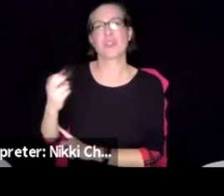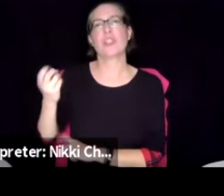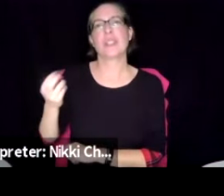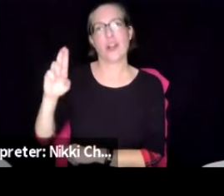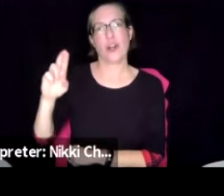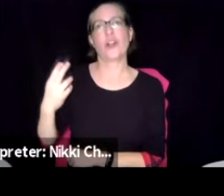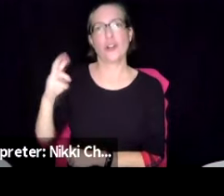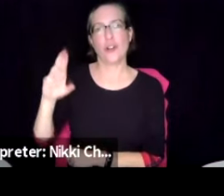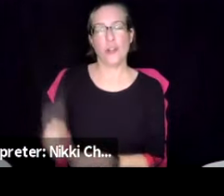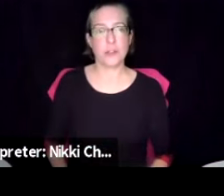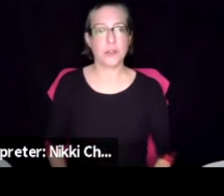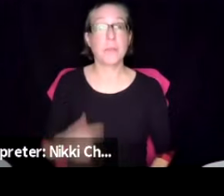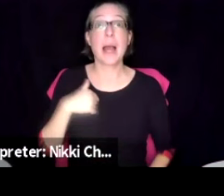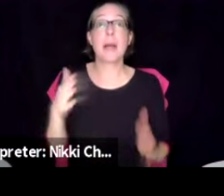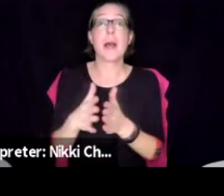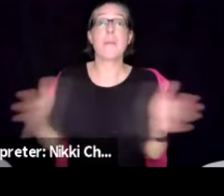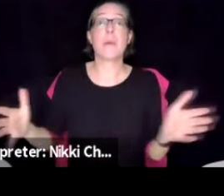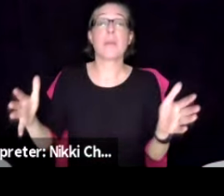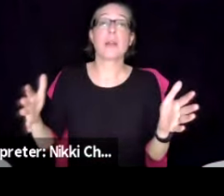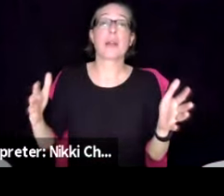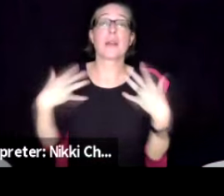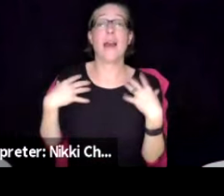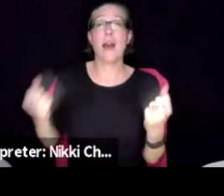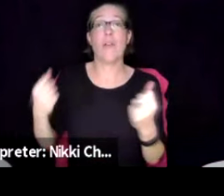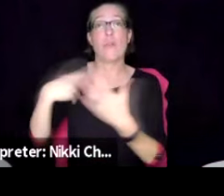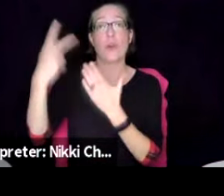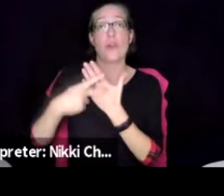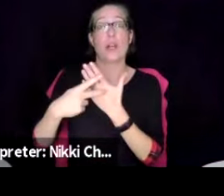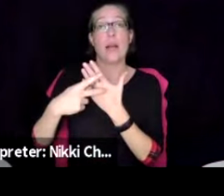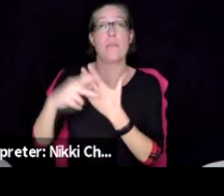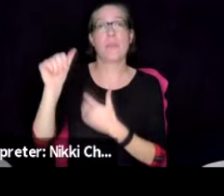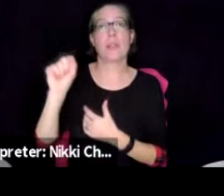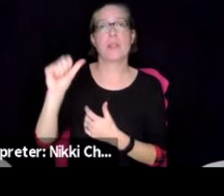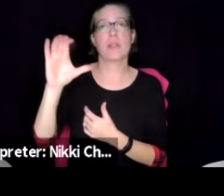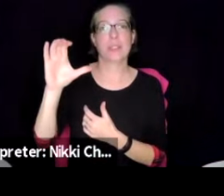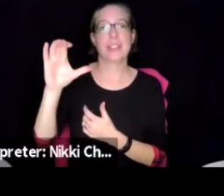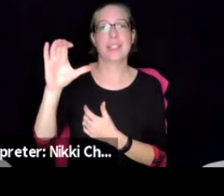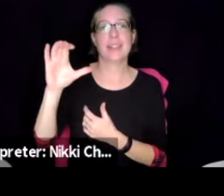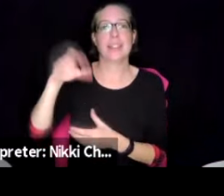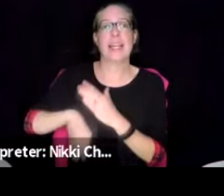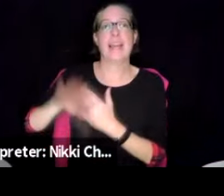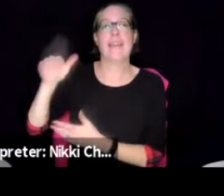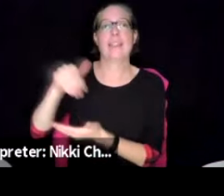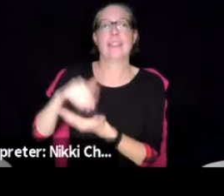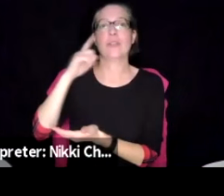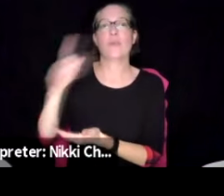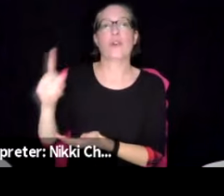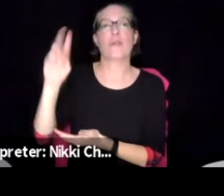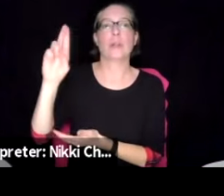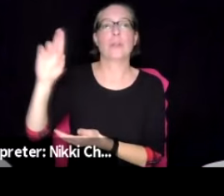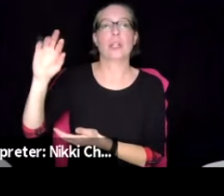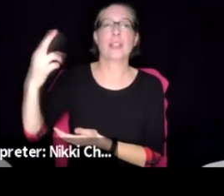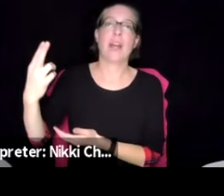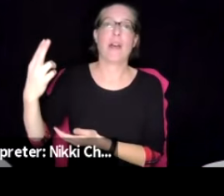public health program associate at Emory's Center for Reproductive Health Research in the Southeast, and I'm the coordinator of the